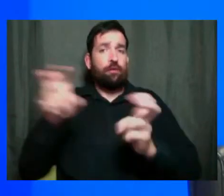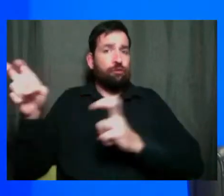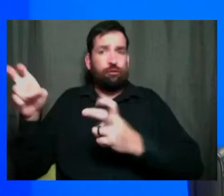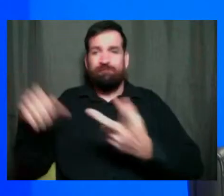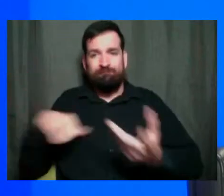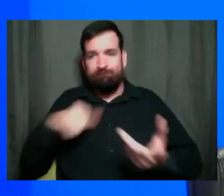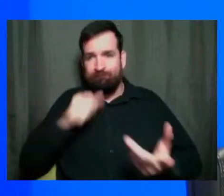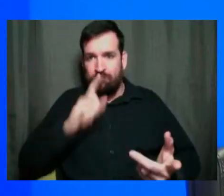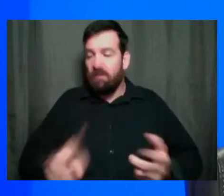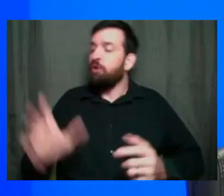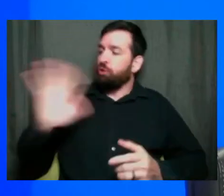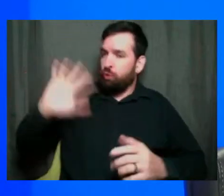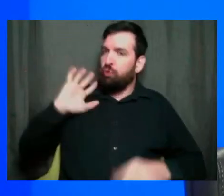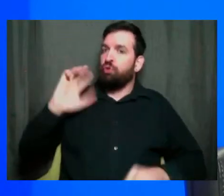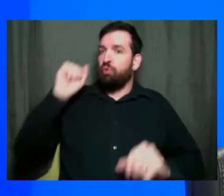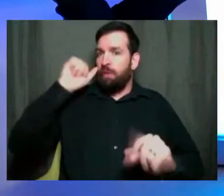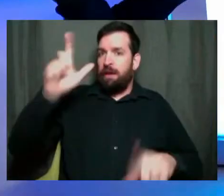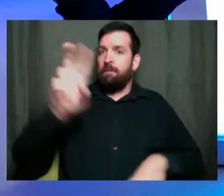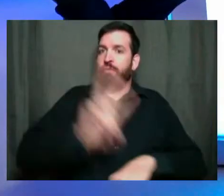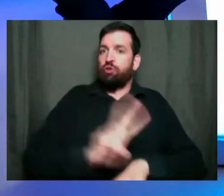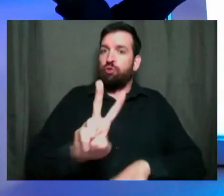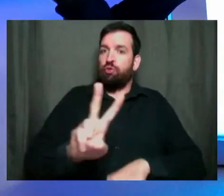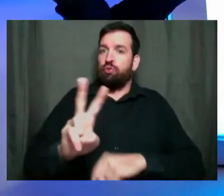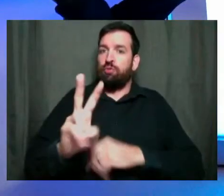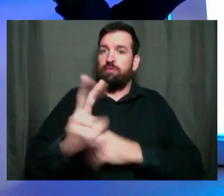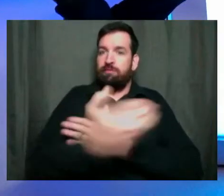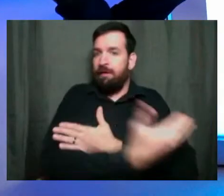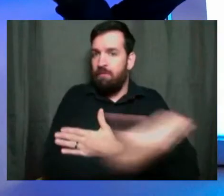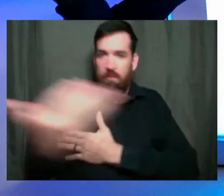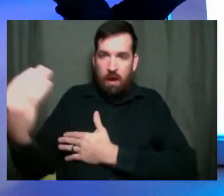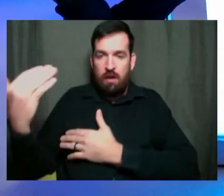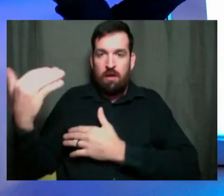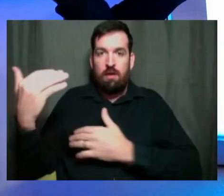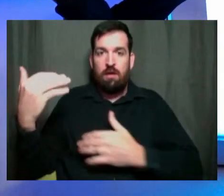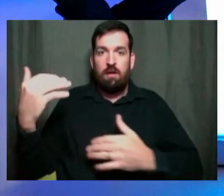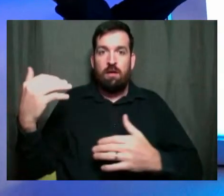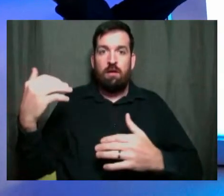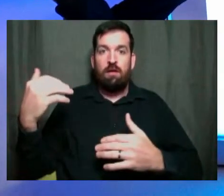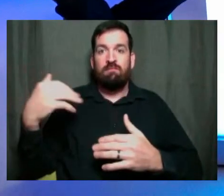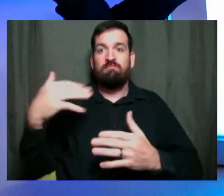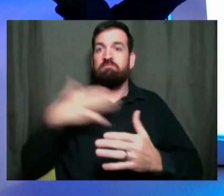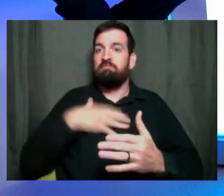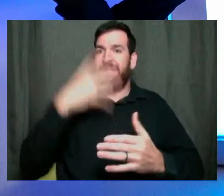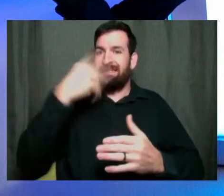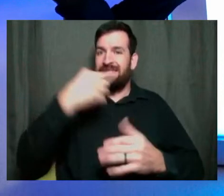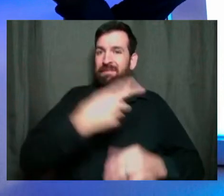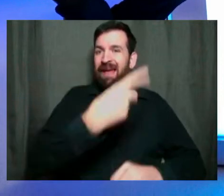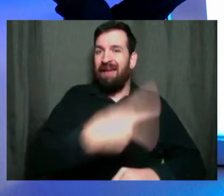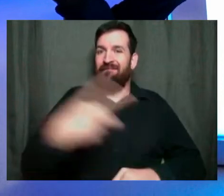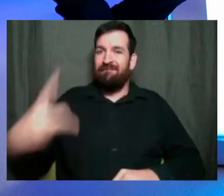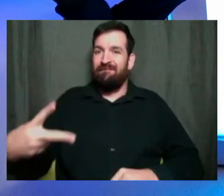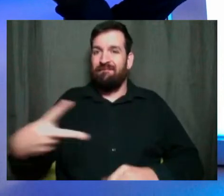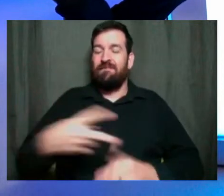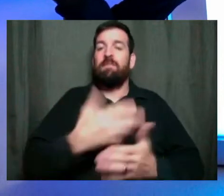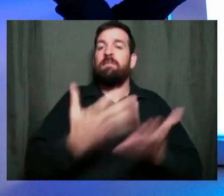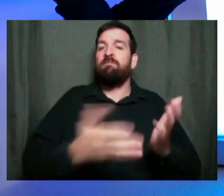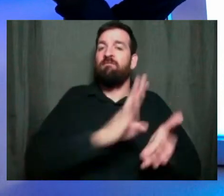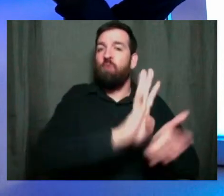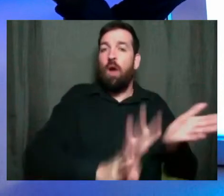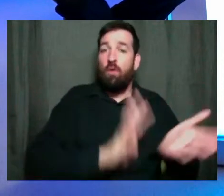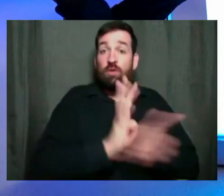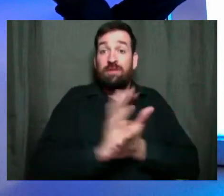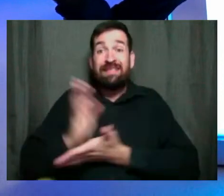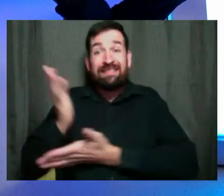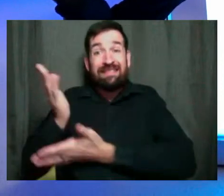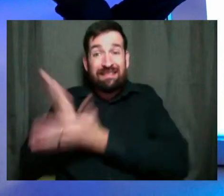2 a.m. every day when I anchored morning news, and I would split my sleep in half. I would do, I'd probably sleep 4 hours. There were some nights I would get 1 hour of